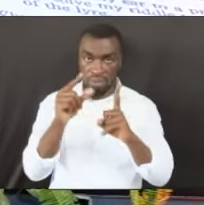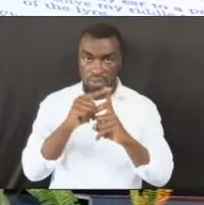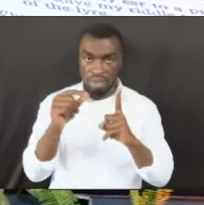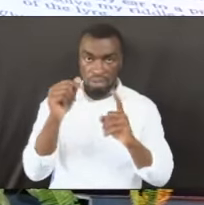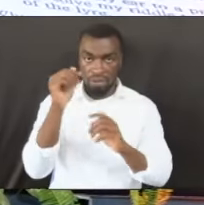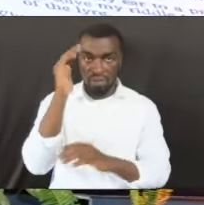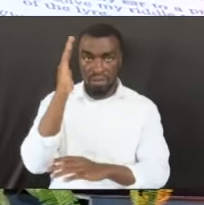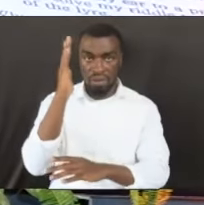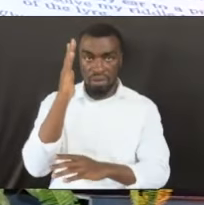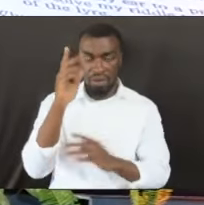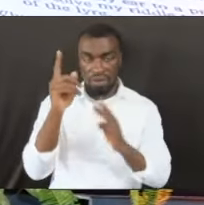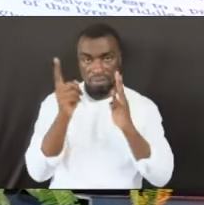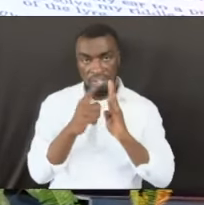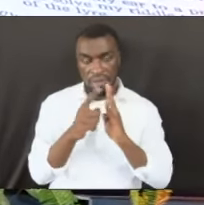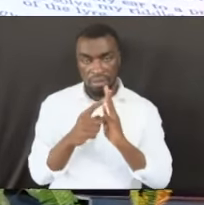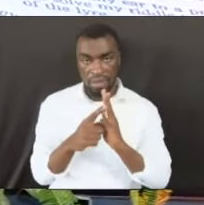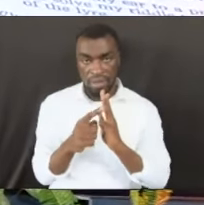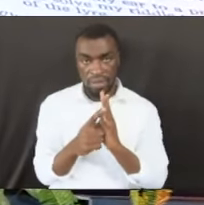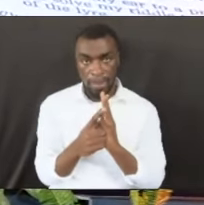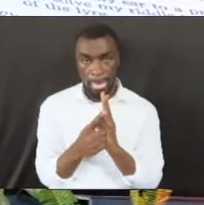item?